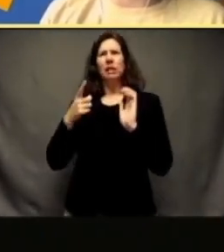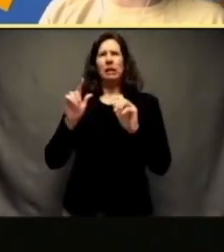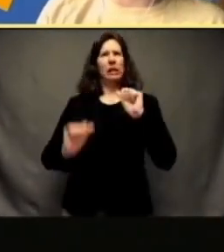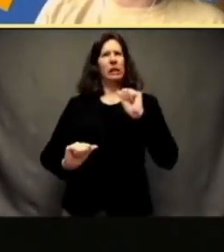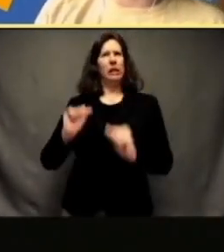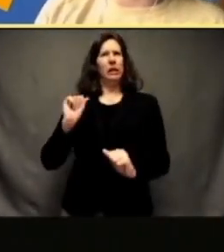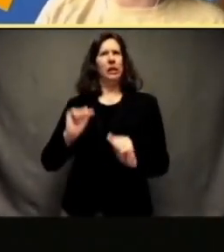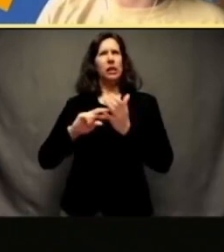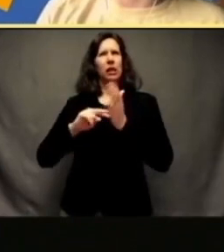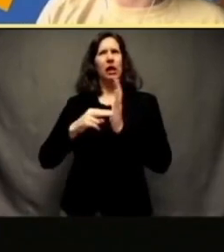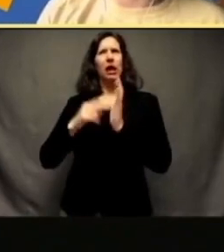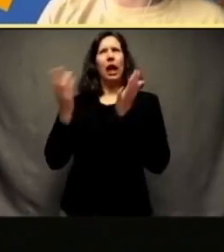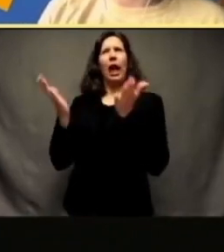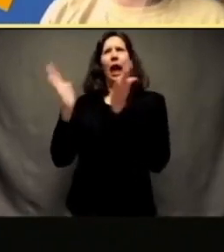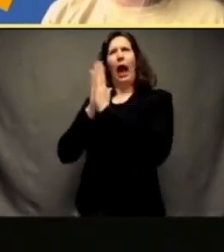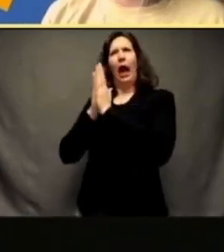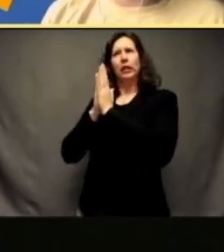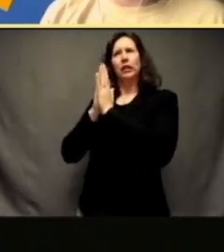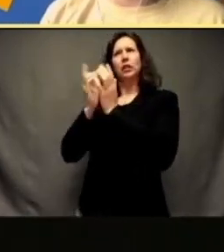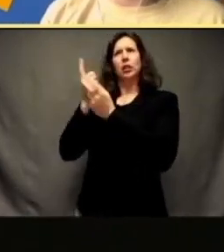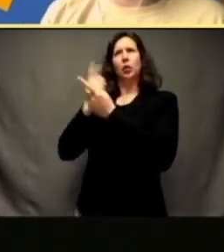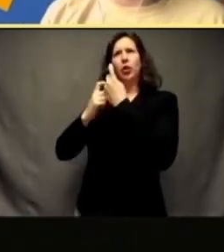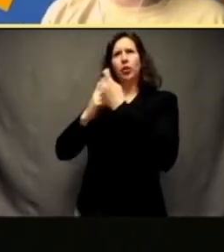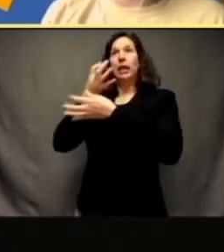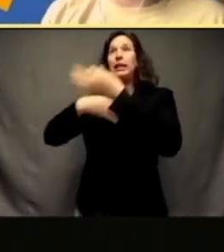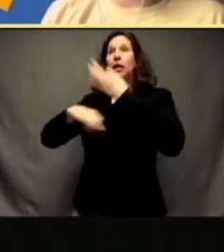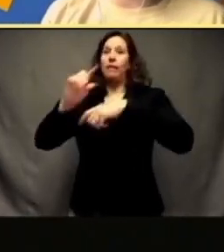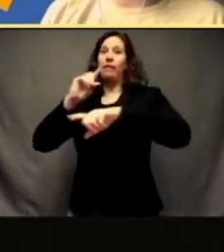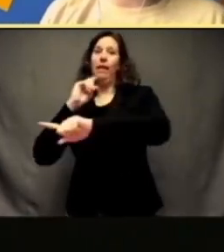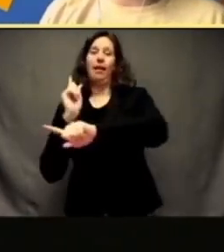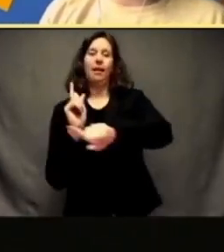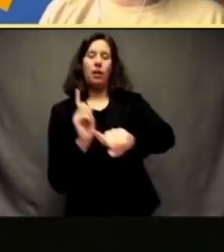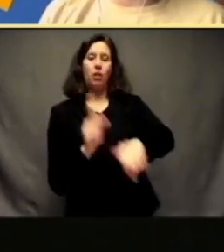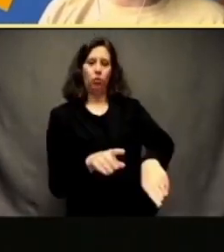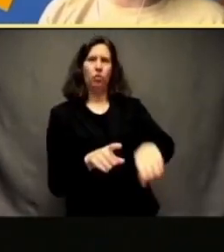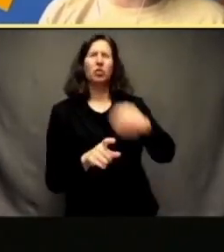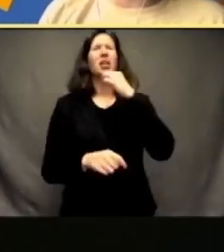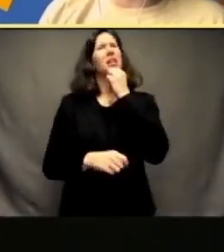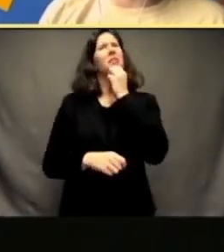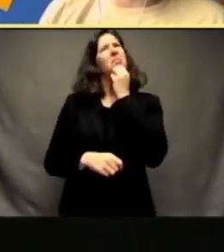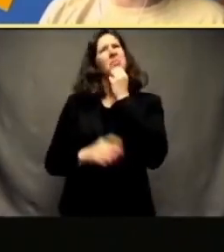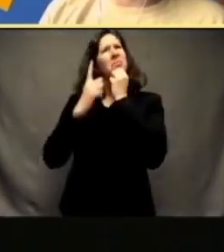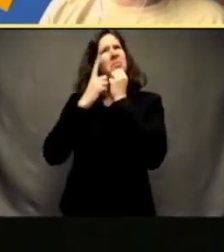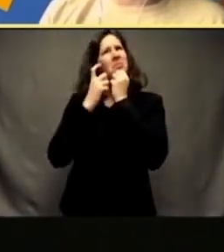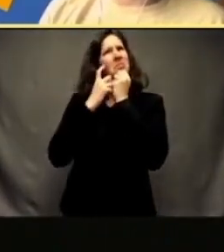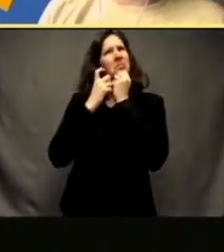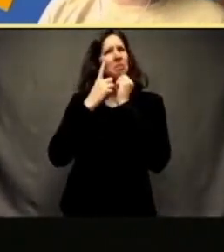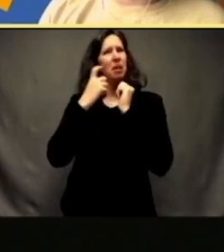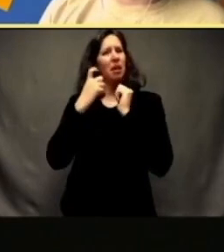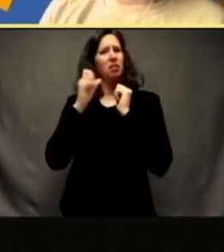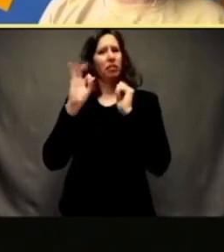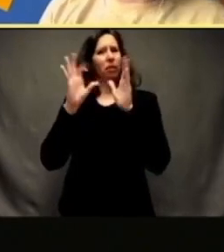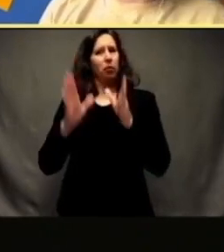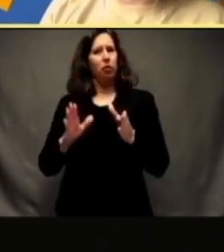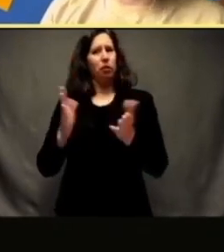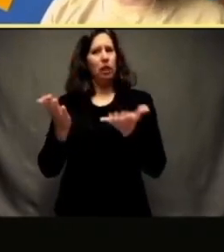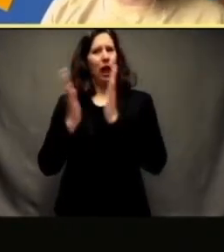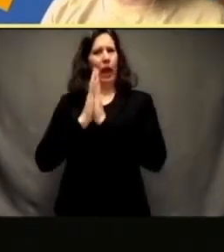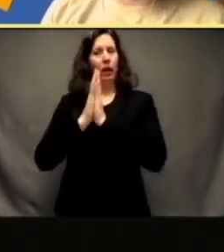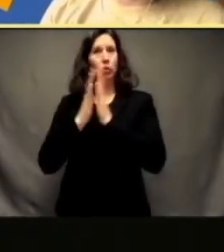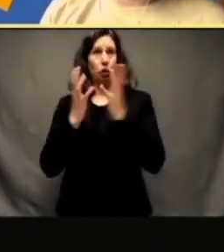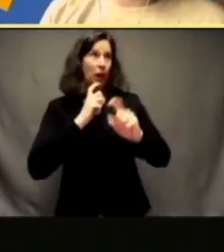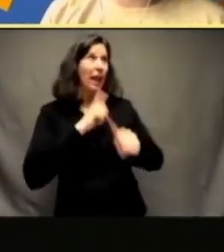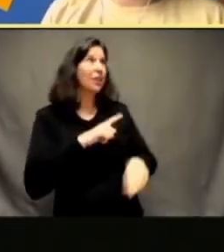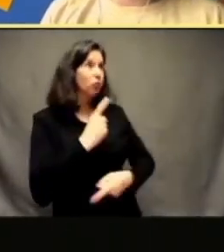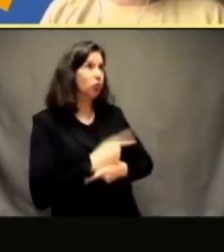say ask questions rather than giving answers. Because when somebody asks you a question, don't you want to